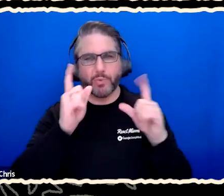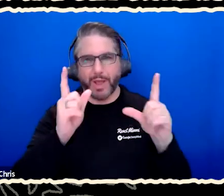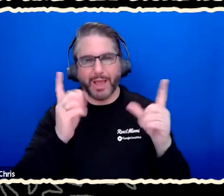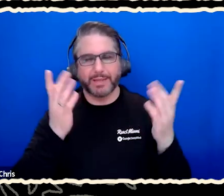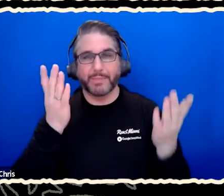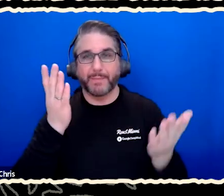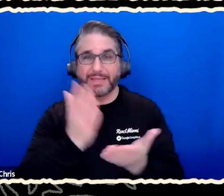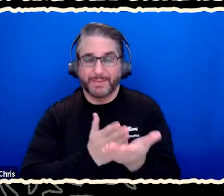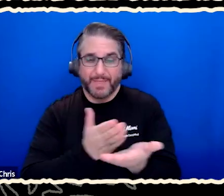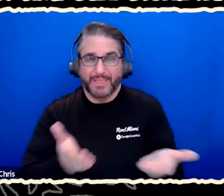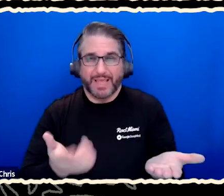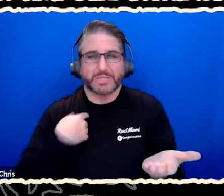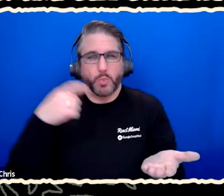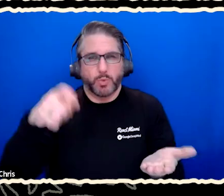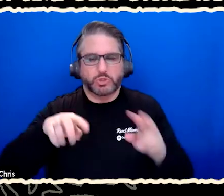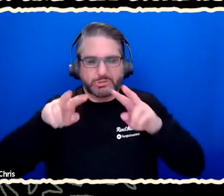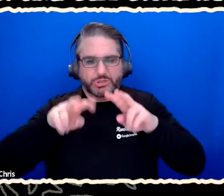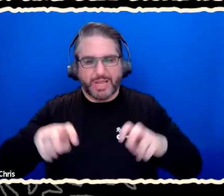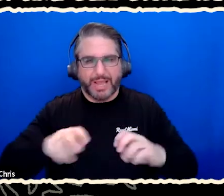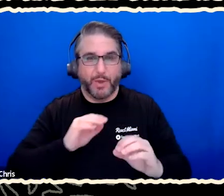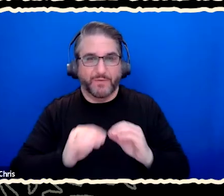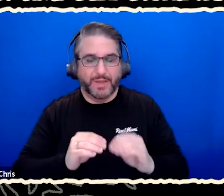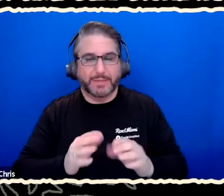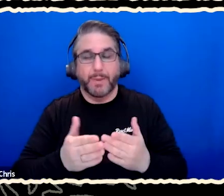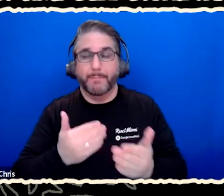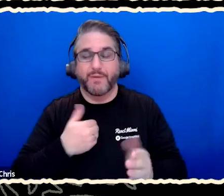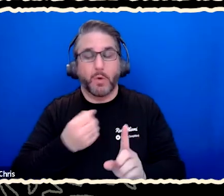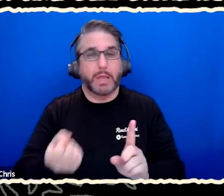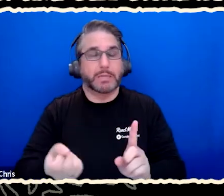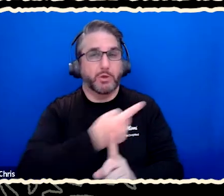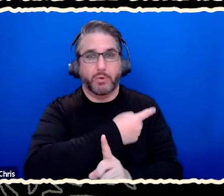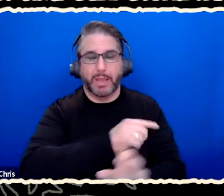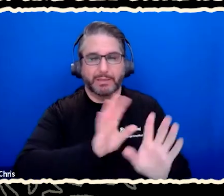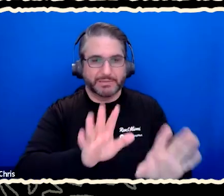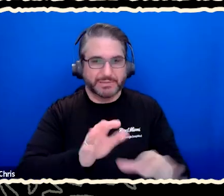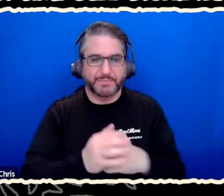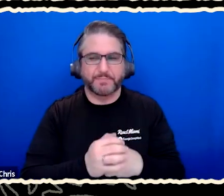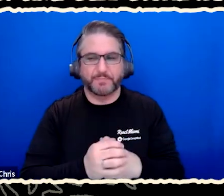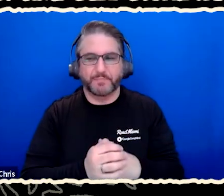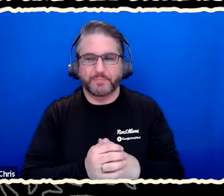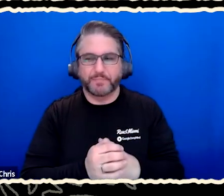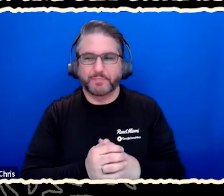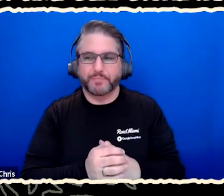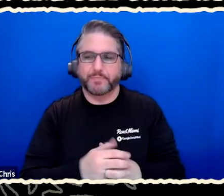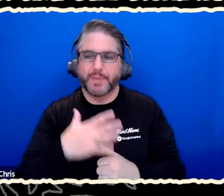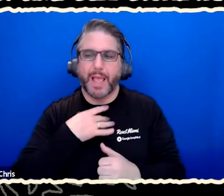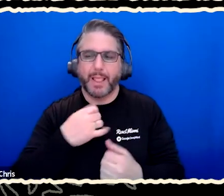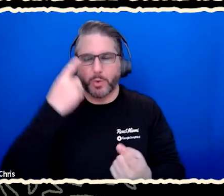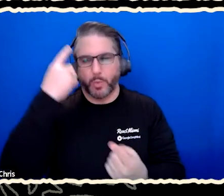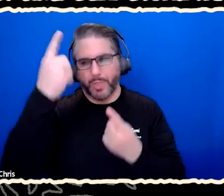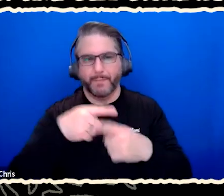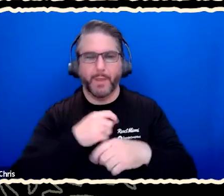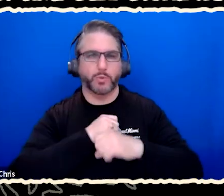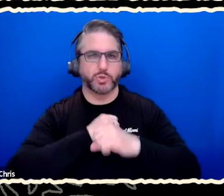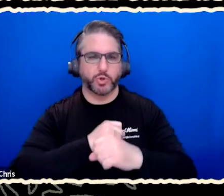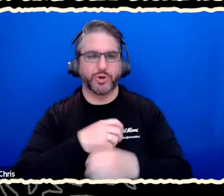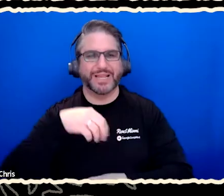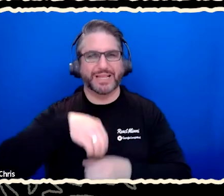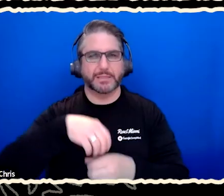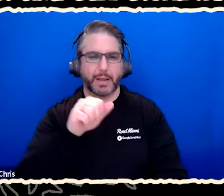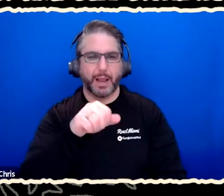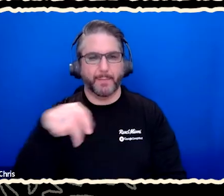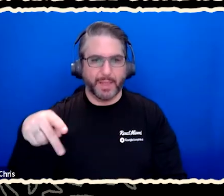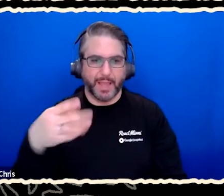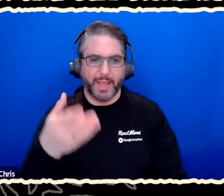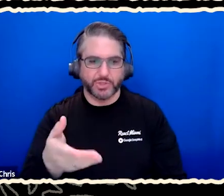some things we need to check out. But before I digress, I like to think about security inside of an